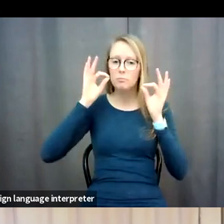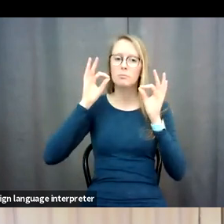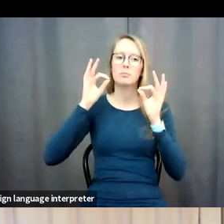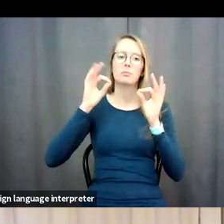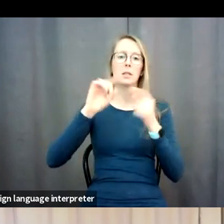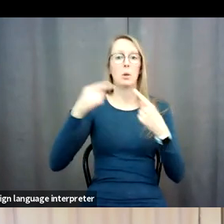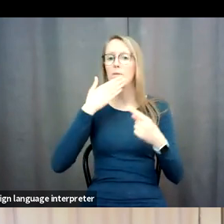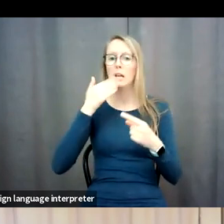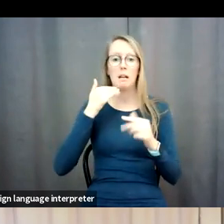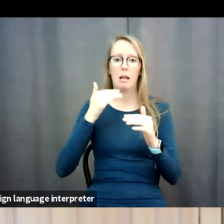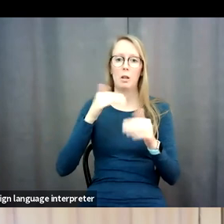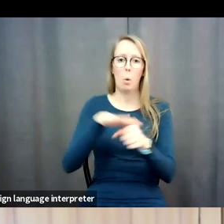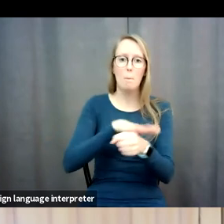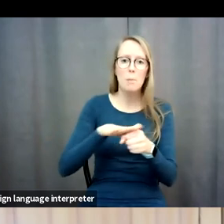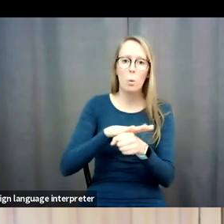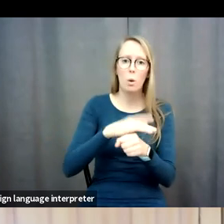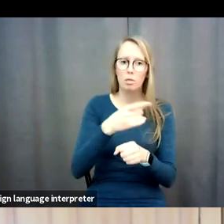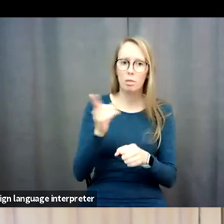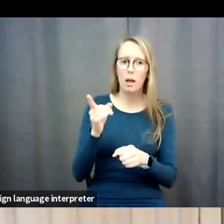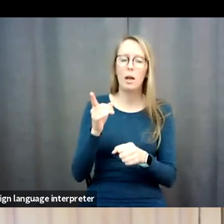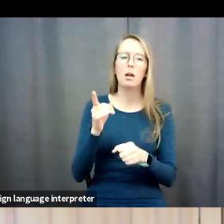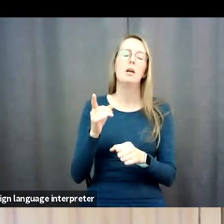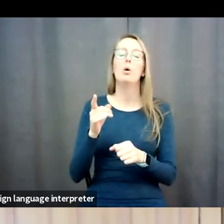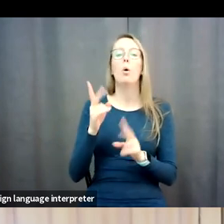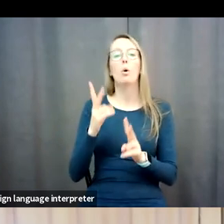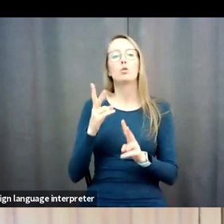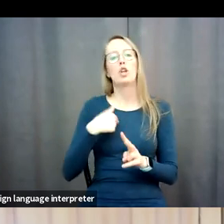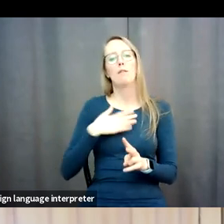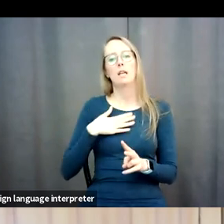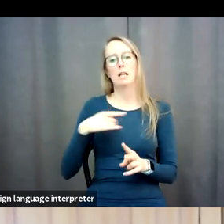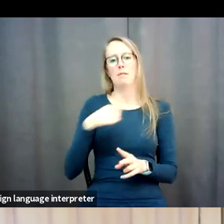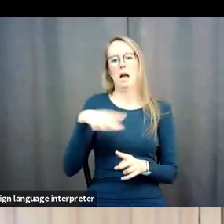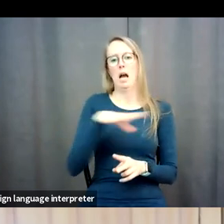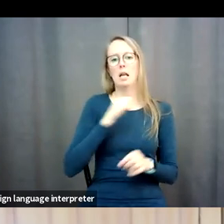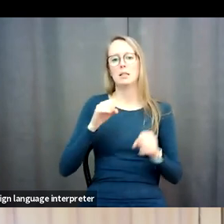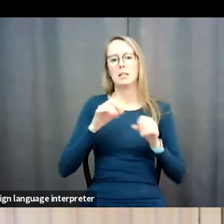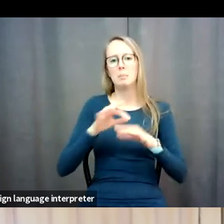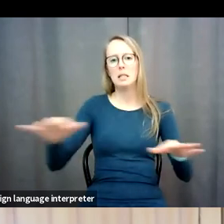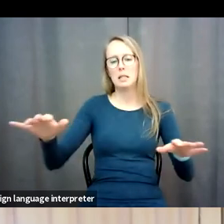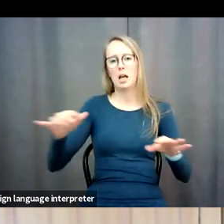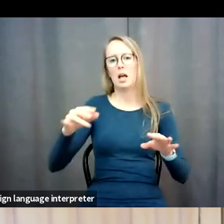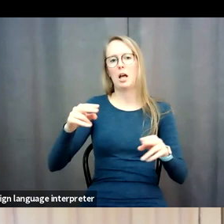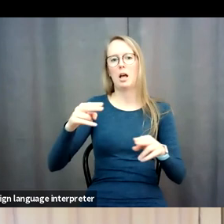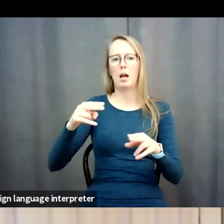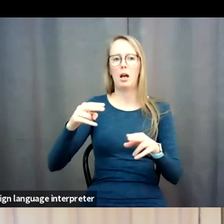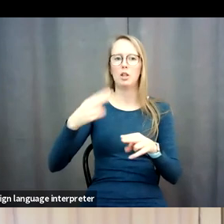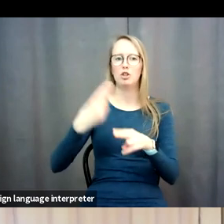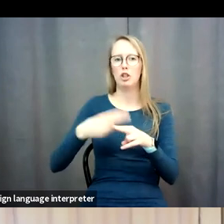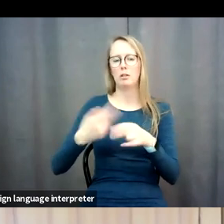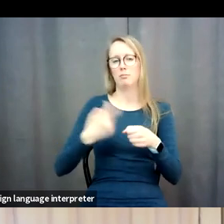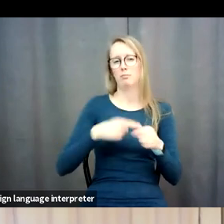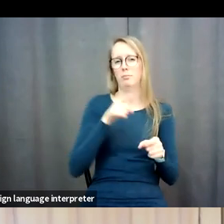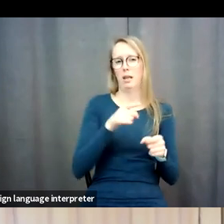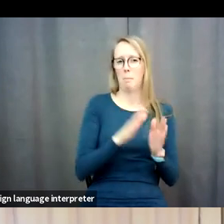are. And then I also want all of us to spread the good news about this book with